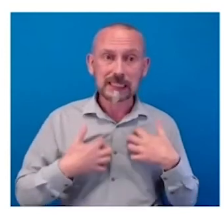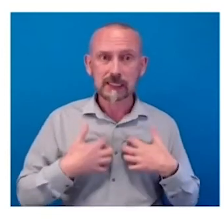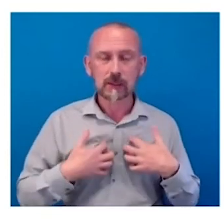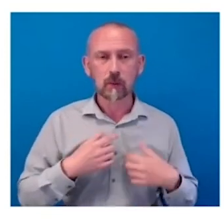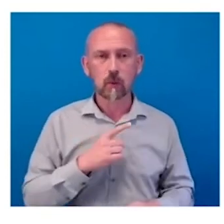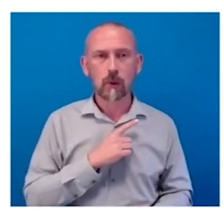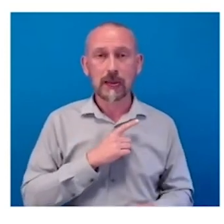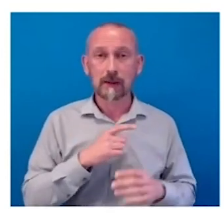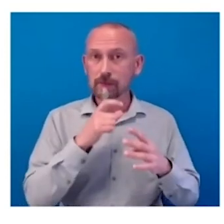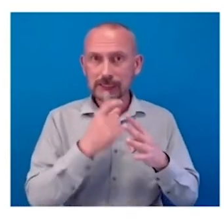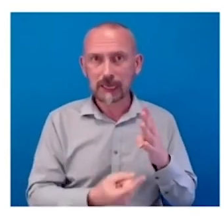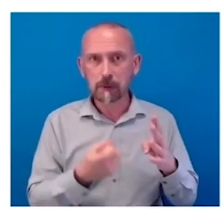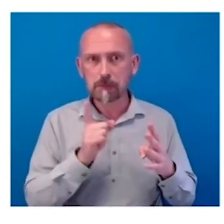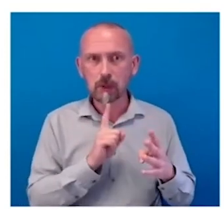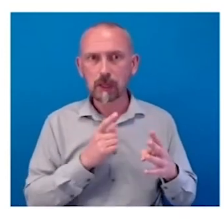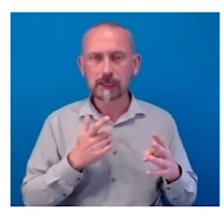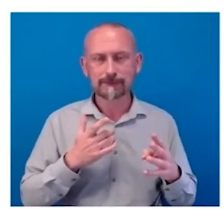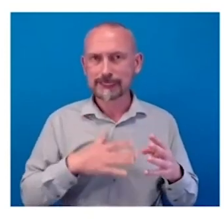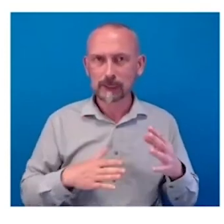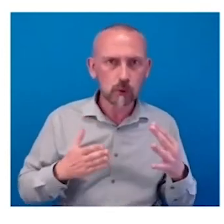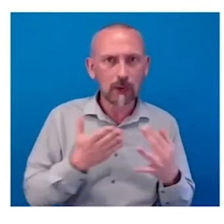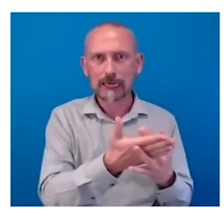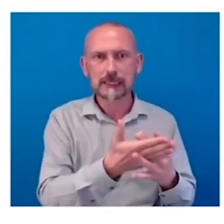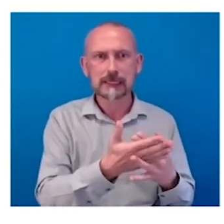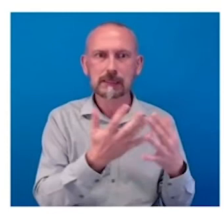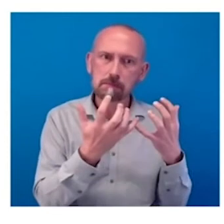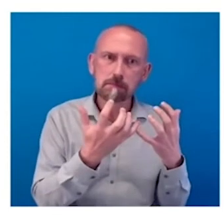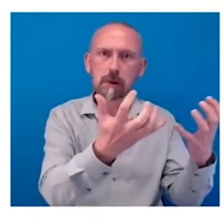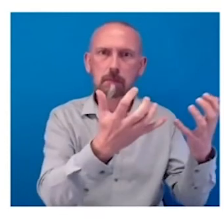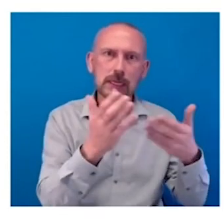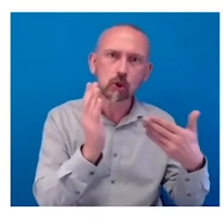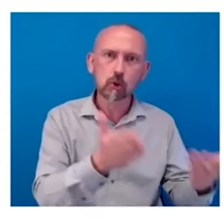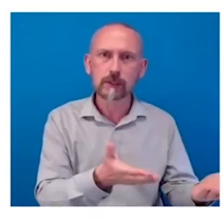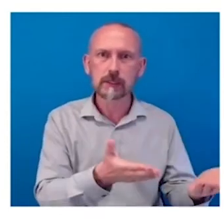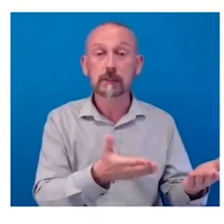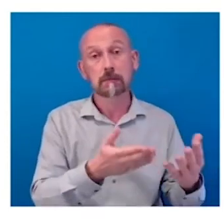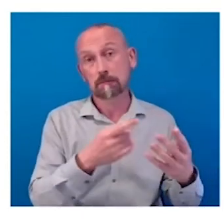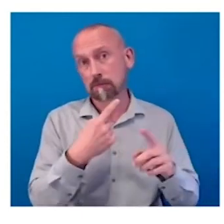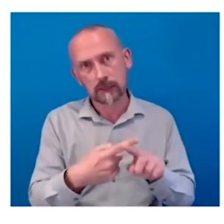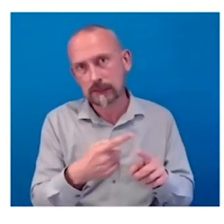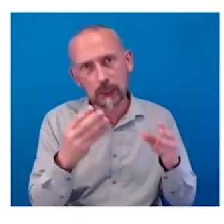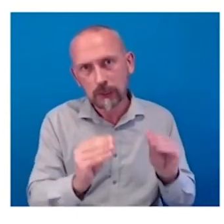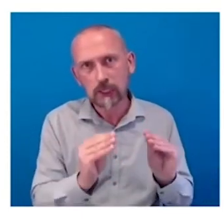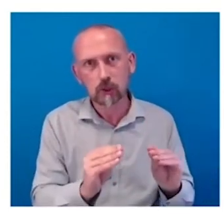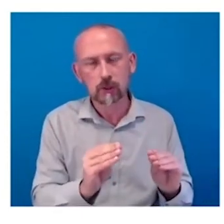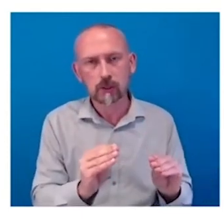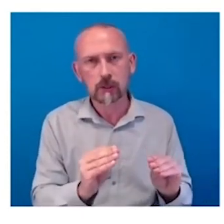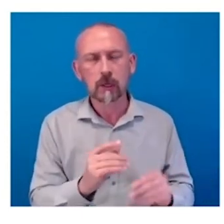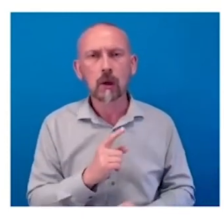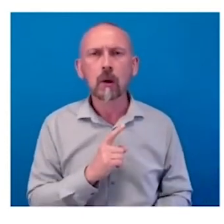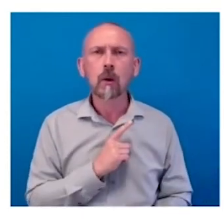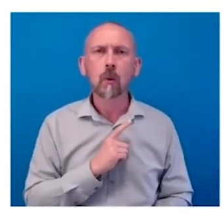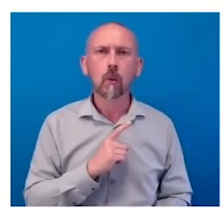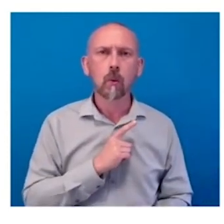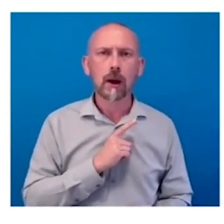disabled people's ability to access public services and education. And just because the regulations have kind of fully come